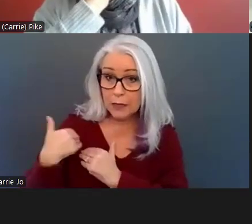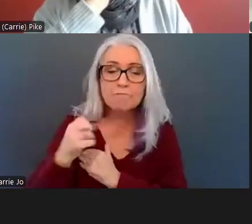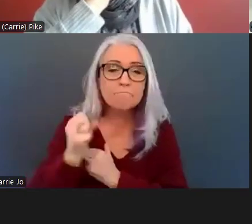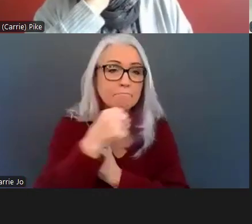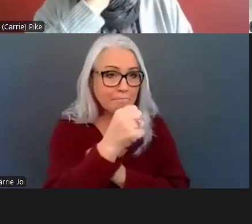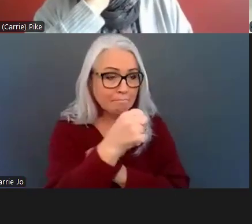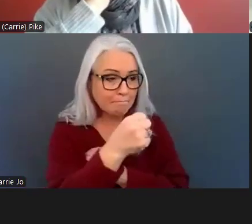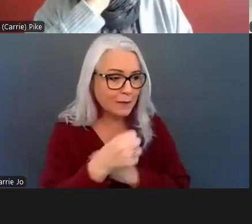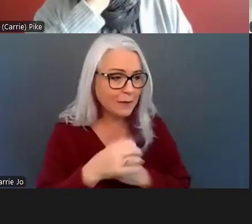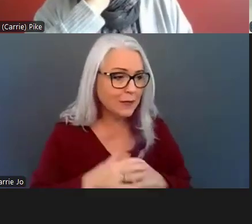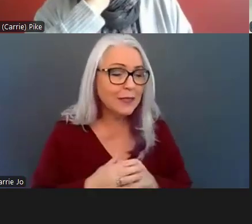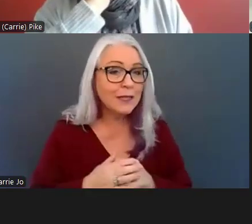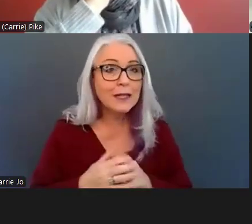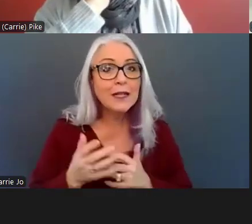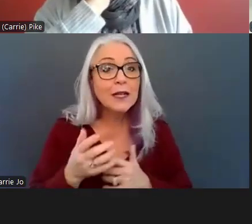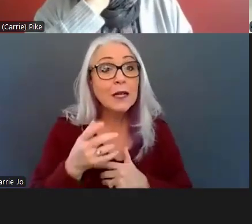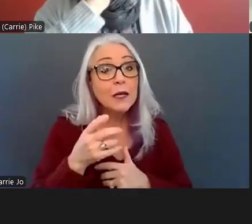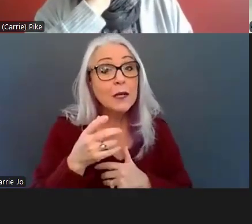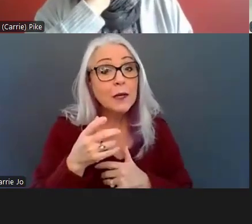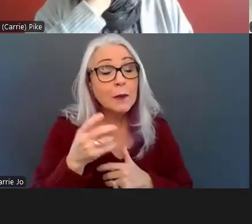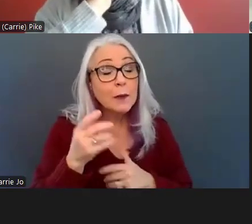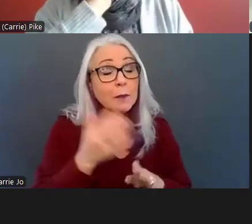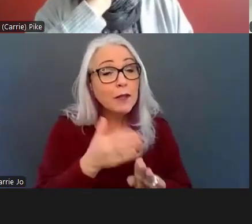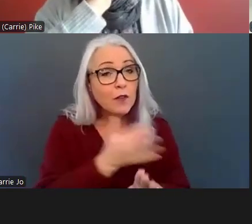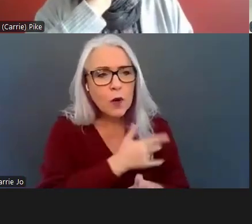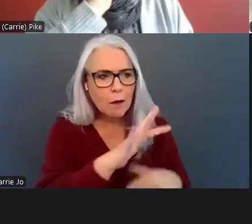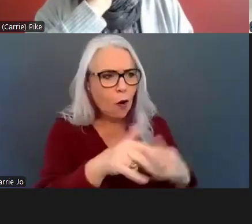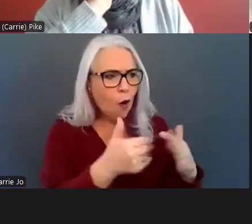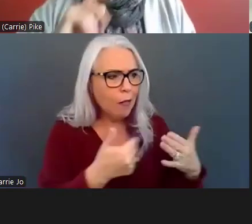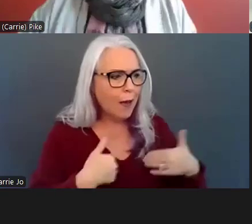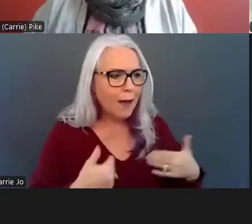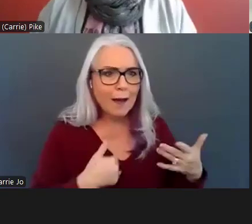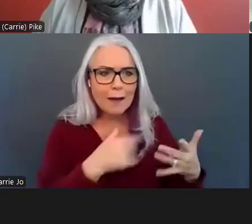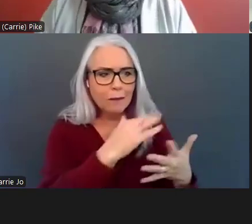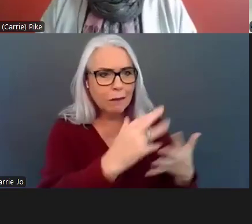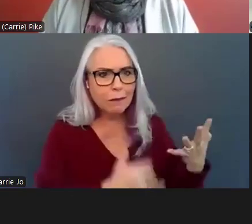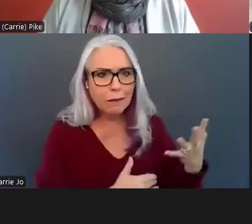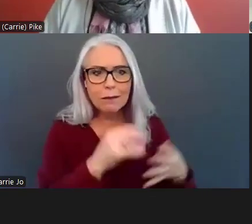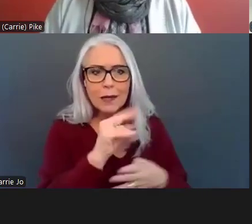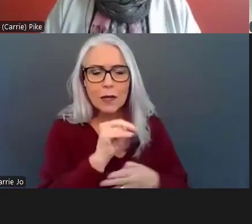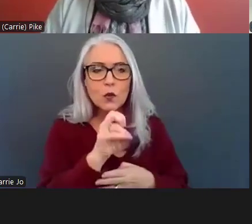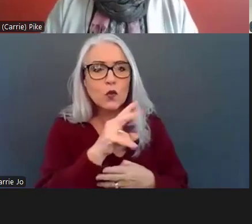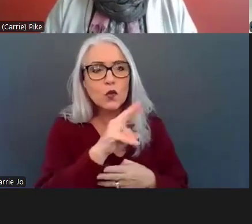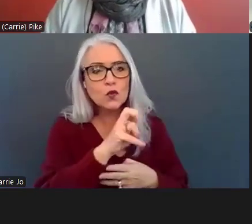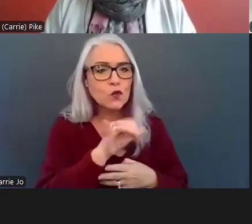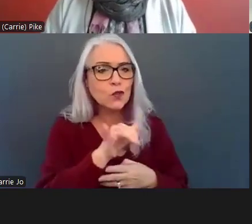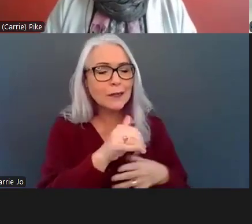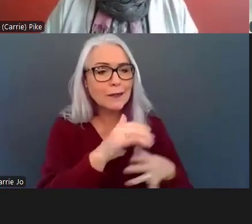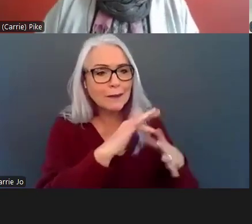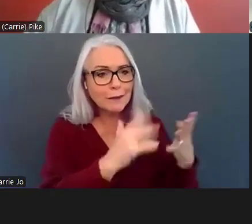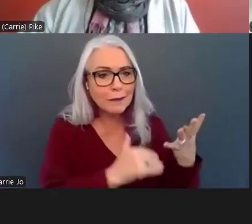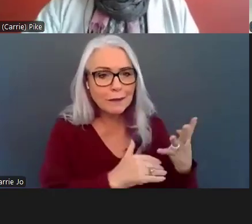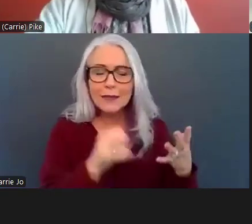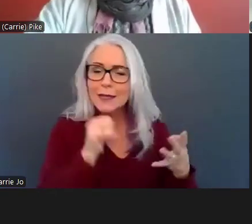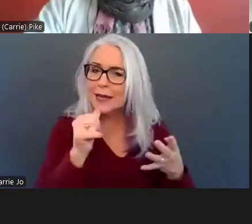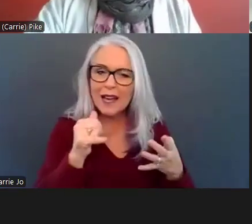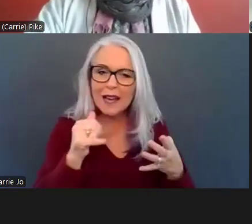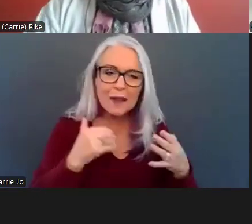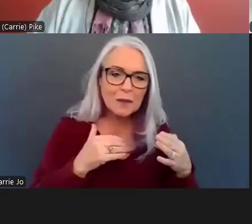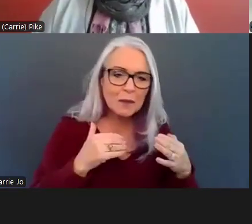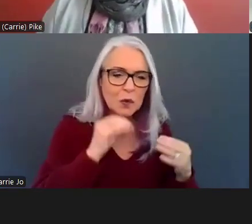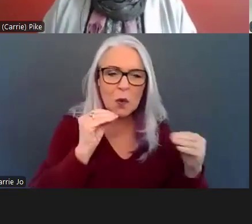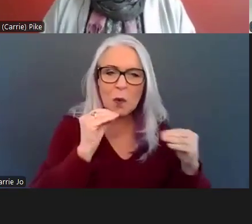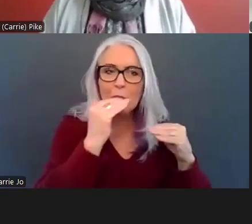used to all have nurseries. Now, again, they didn't have extremely limited unlimited sources, right? They're